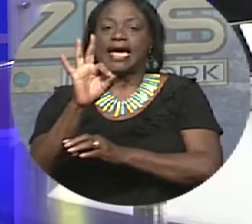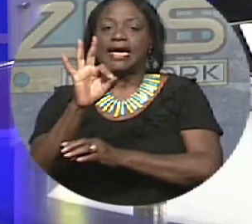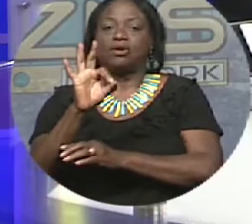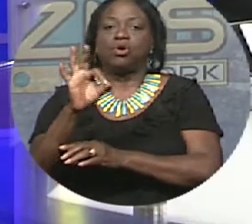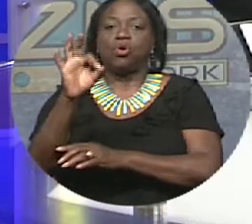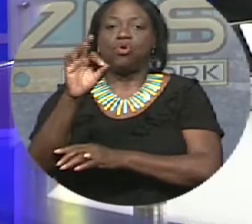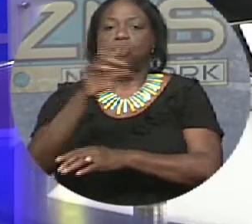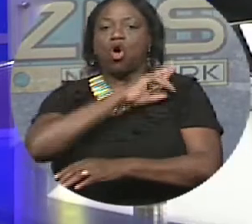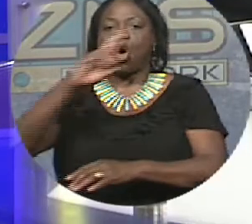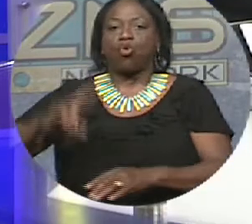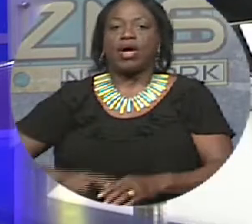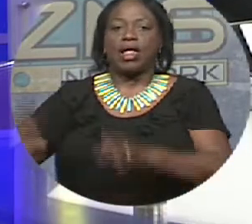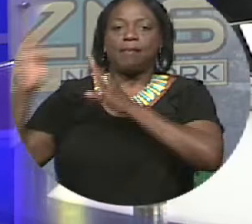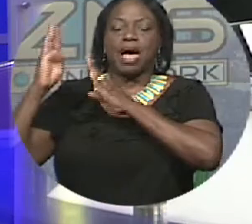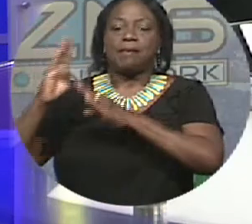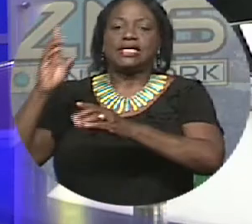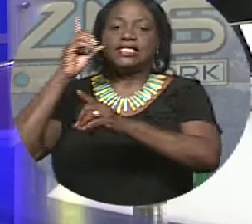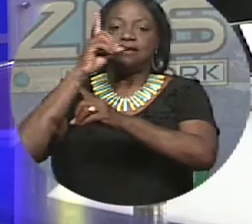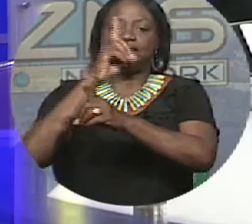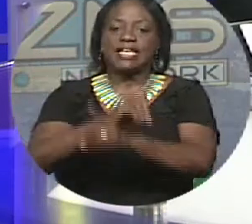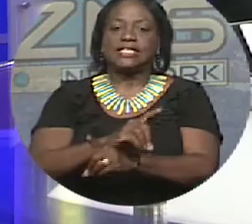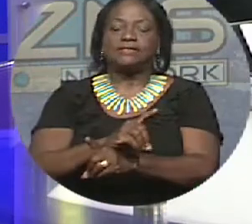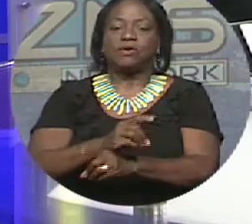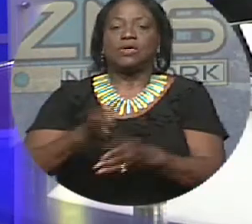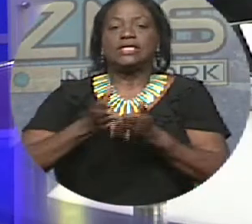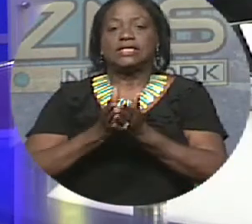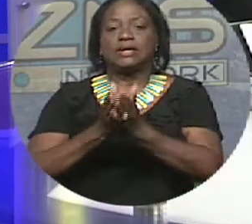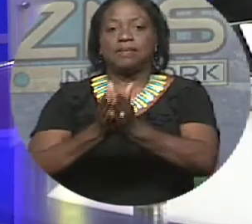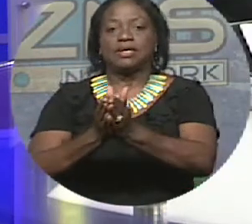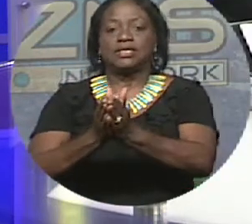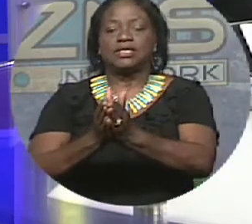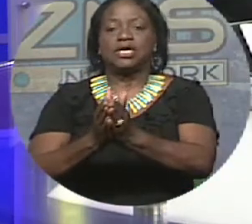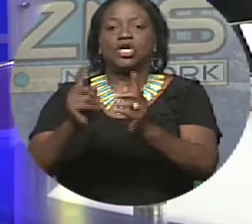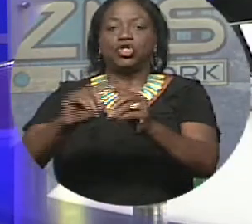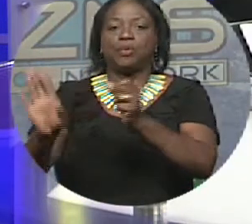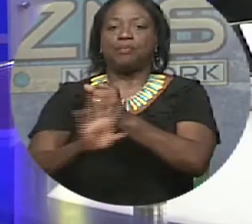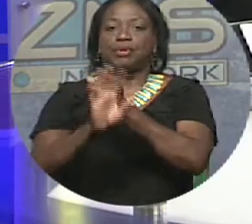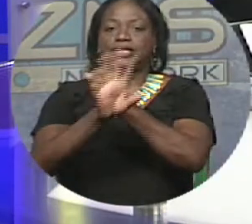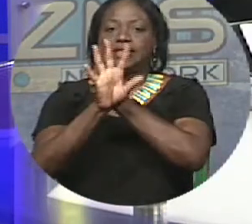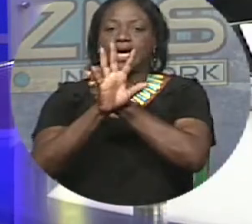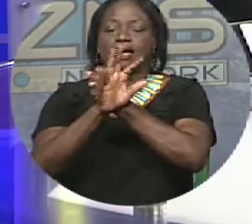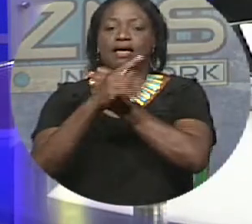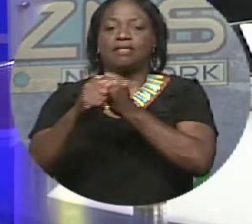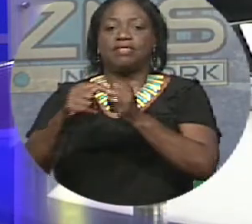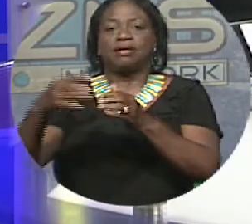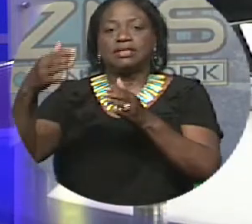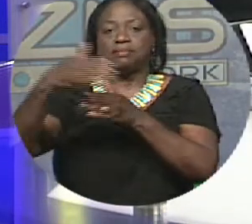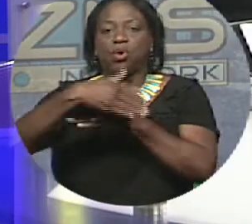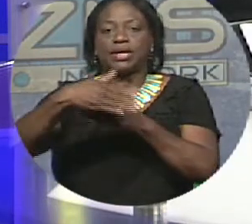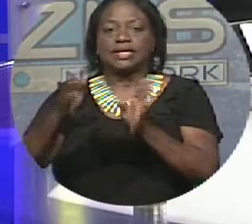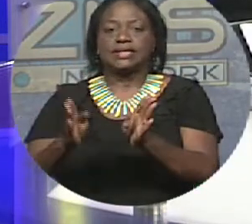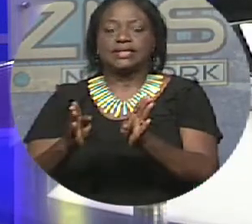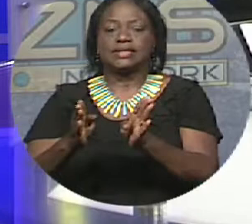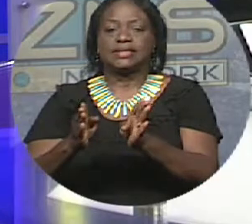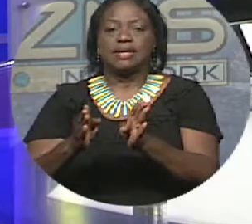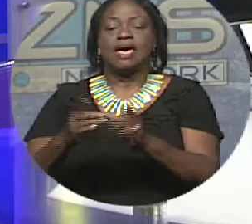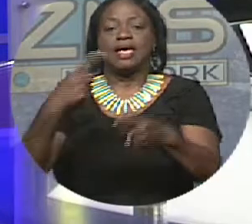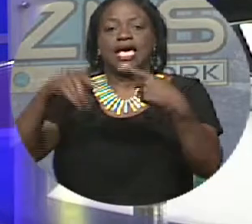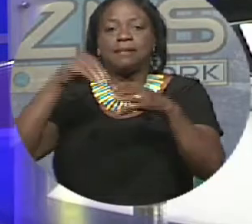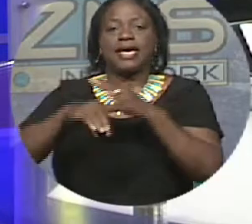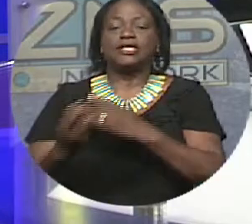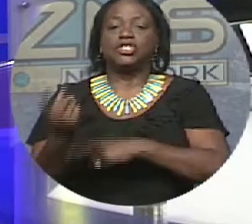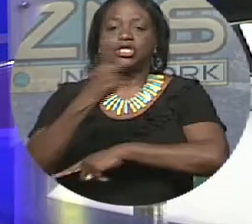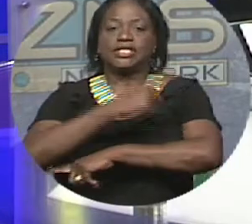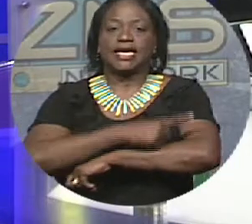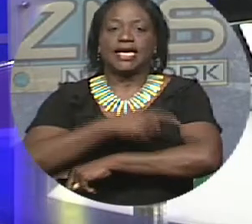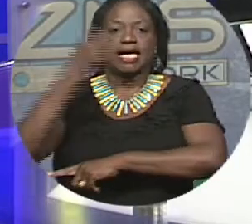Defense Force vessels purchased to man the country's borders arrived in the capital today. The HMBS Durward Knolls is expected to